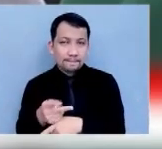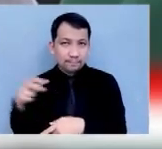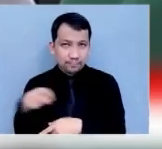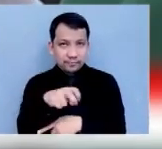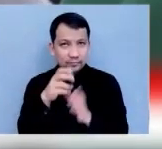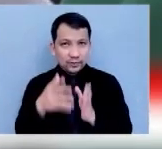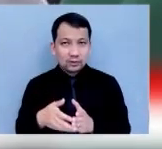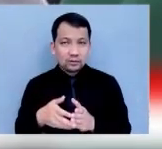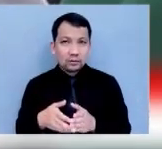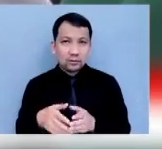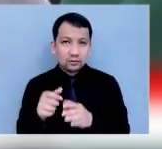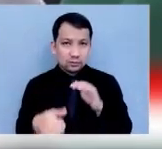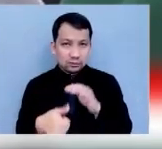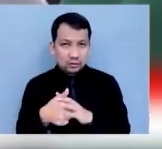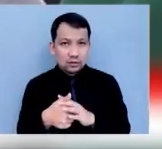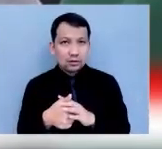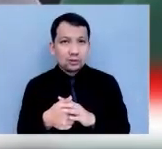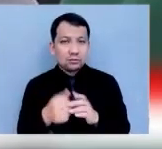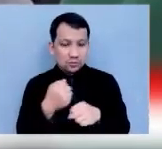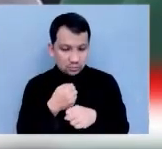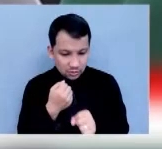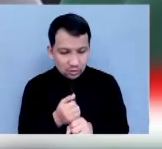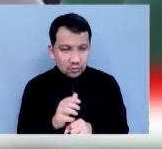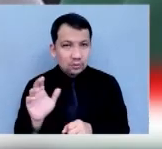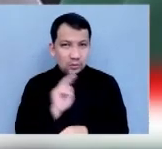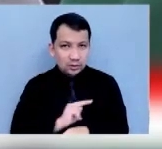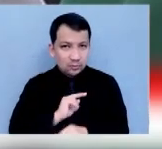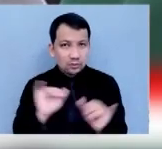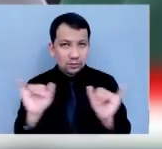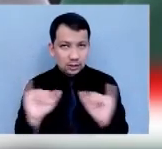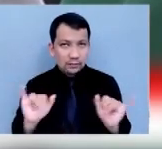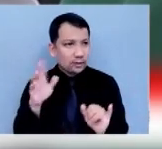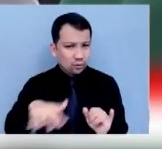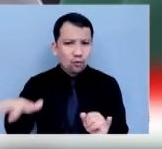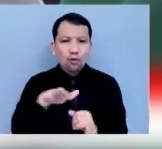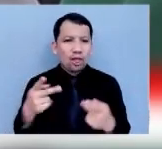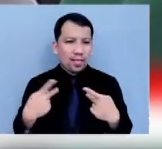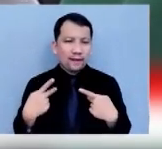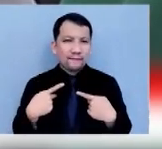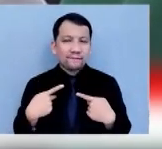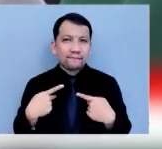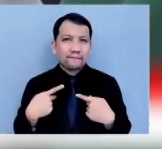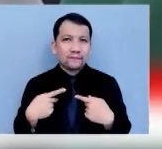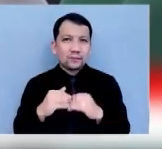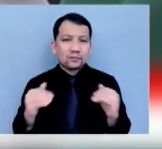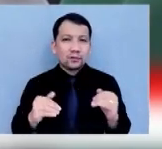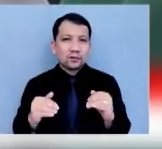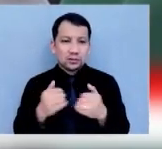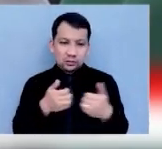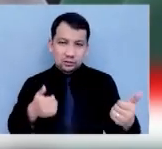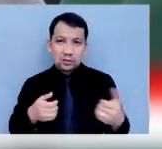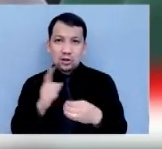really come there for sun and beach, for recreation, for nature, and we all have that. But the one thing that sets them apart from us is